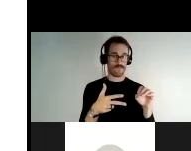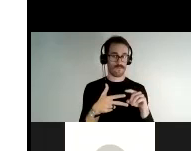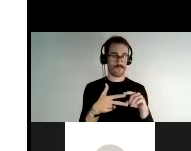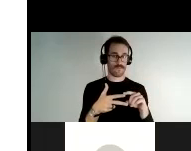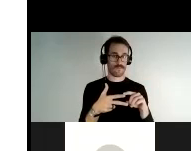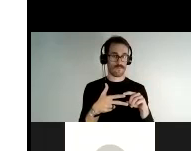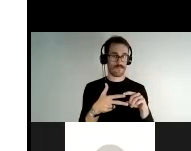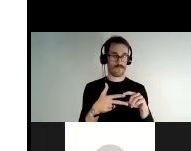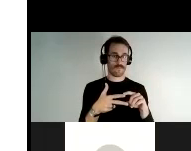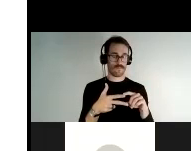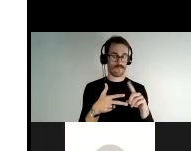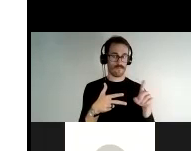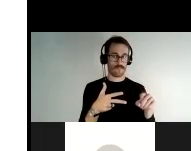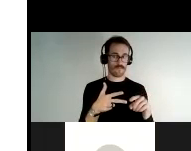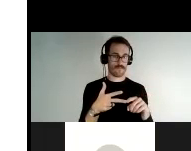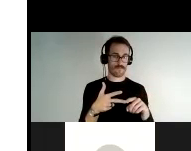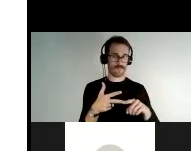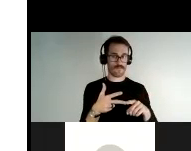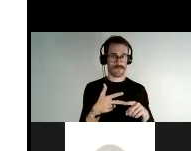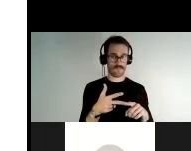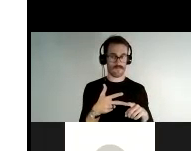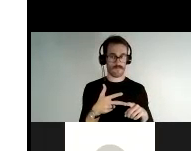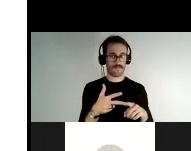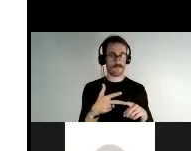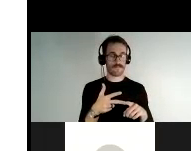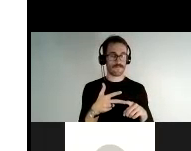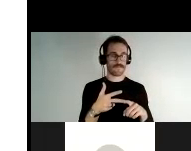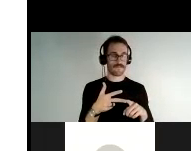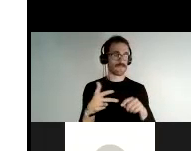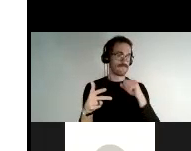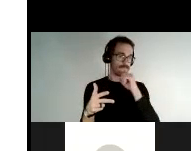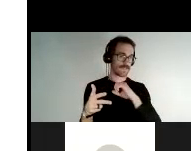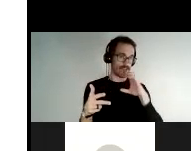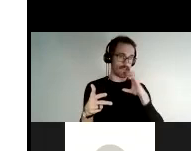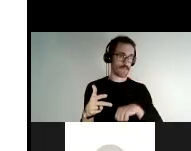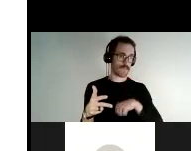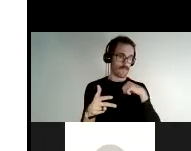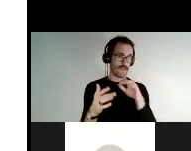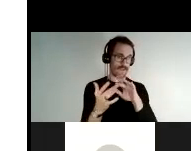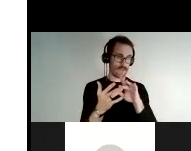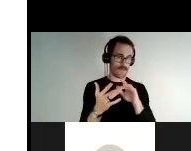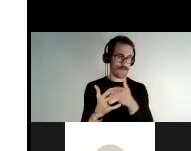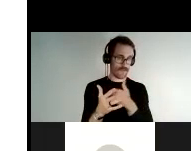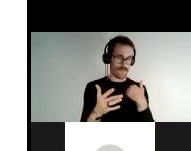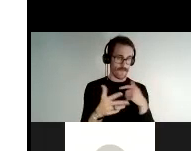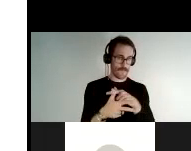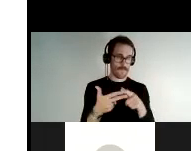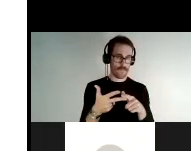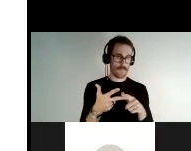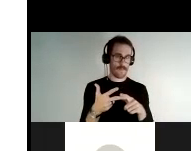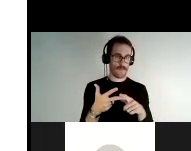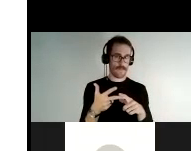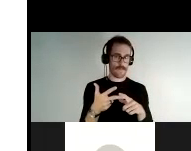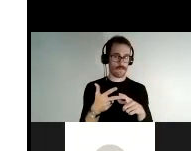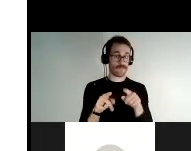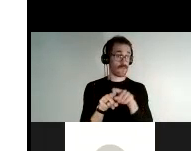et des retraités francophones de l'Ontario, and Senior Pride Network of Toronto. But there's also Senior